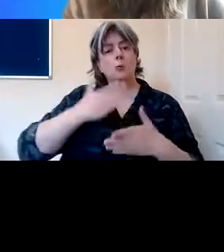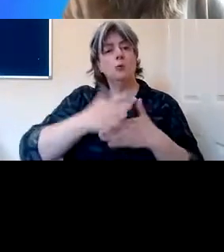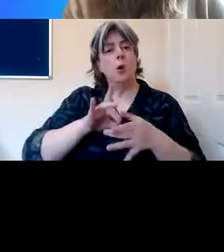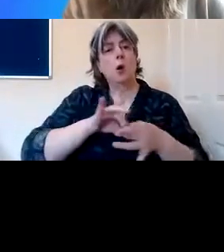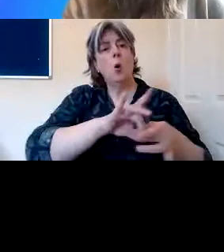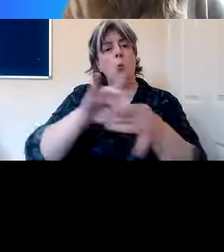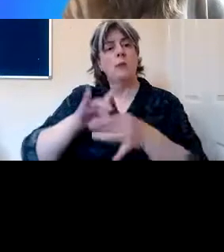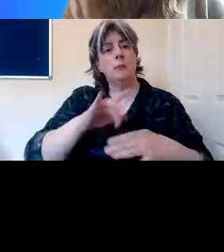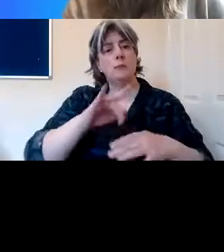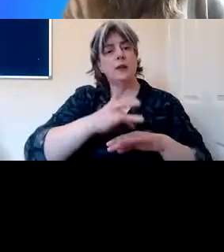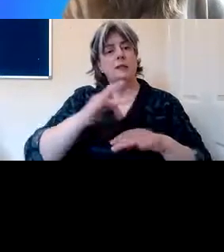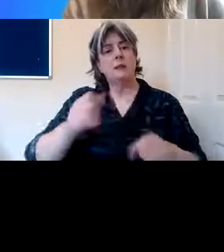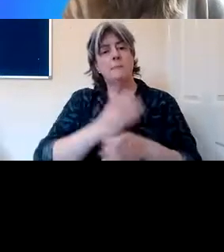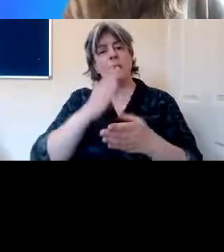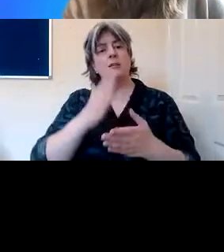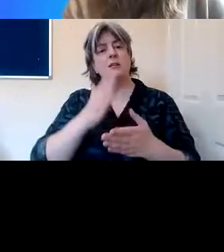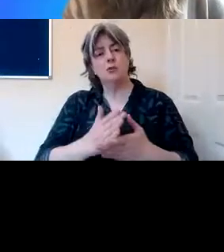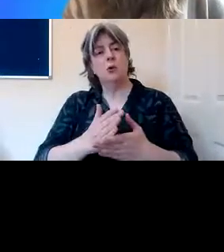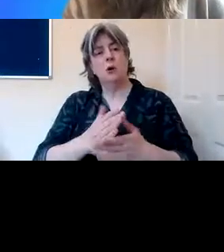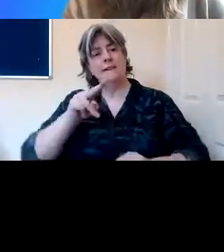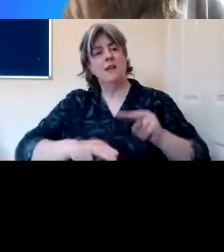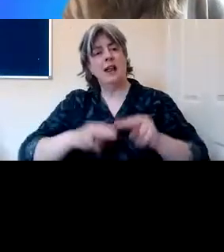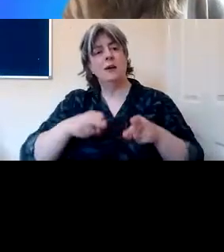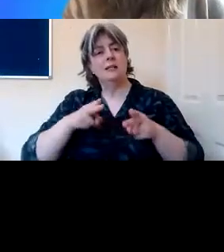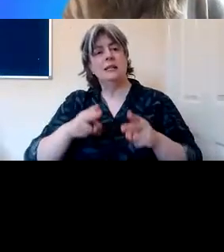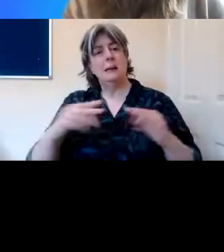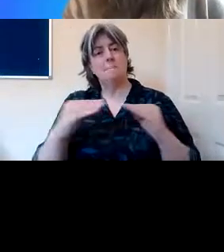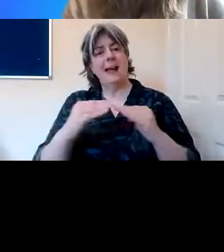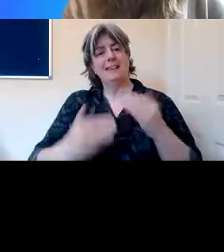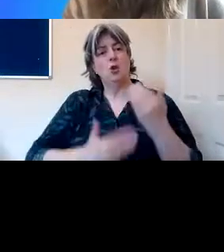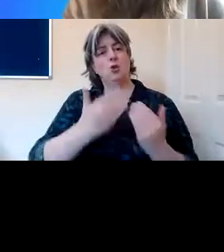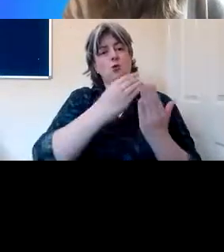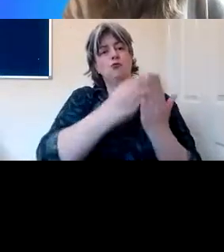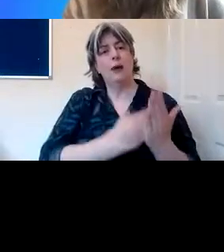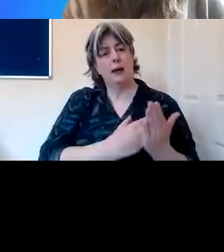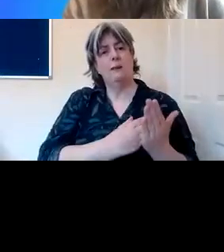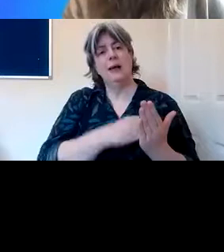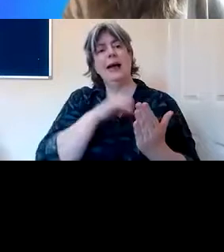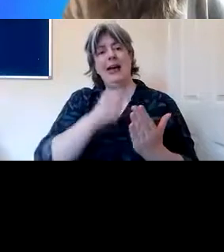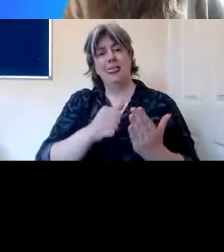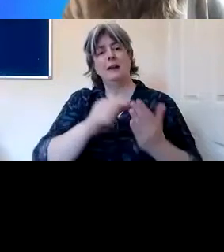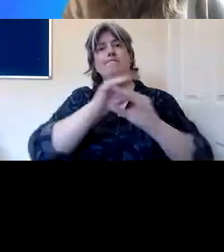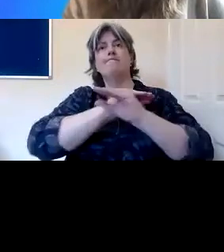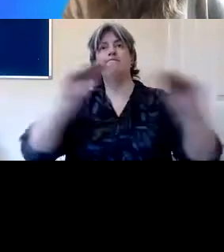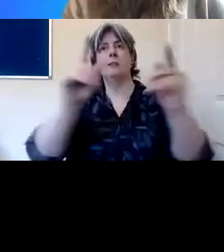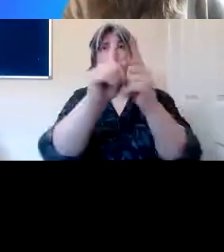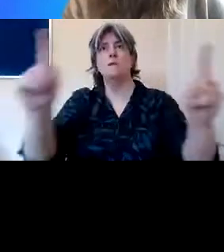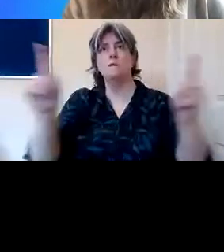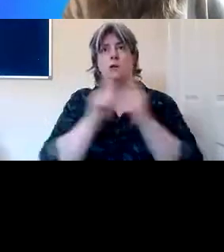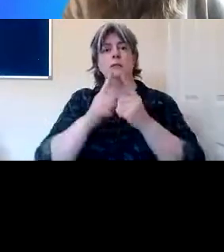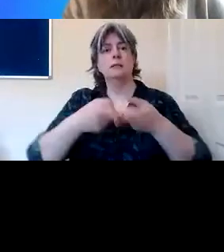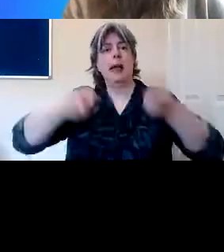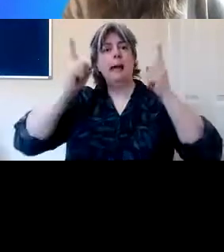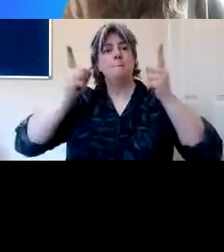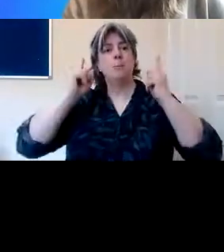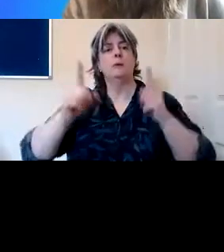systems match up to that new curriculum, and that is then communicated to our universities, to employers, so that they understand